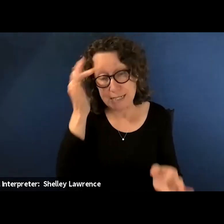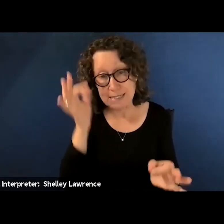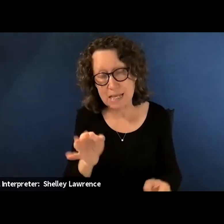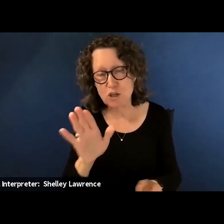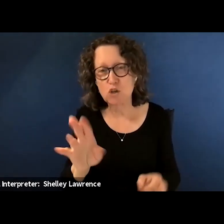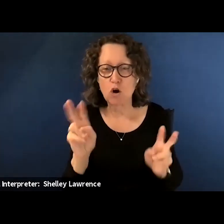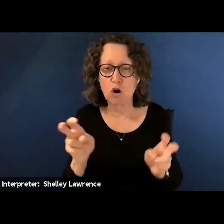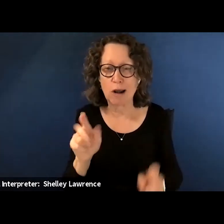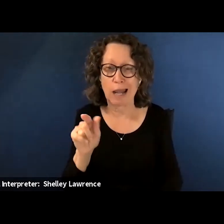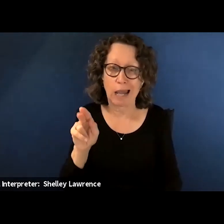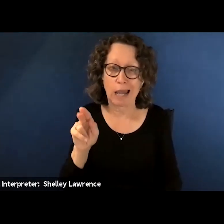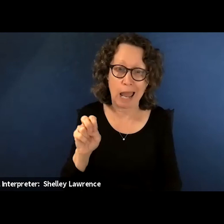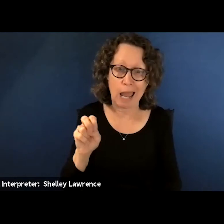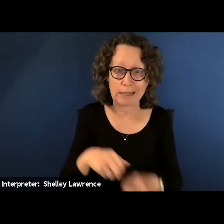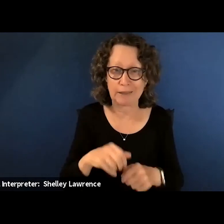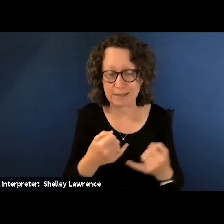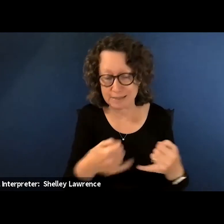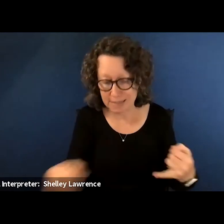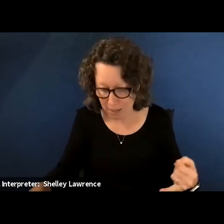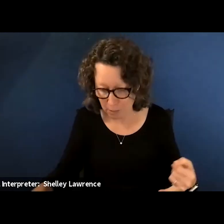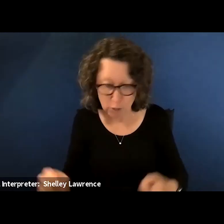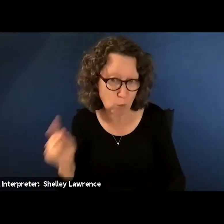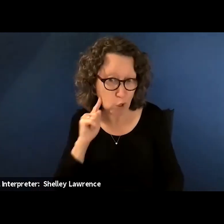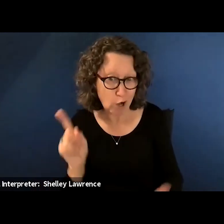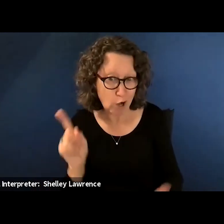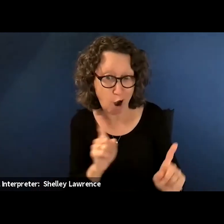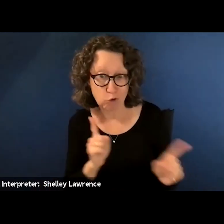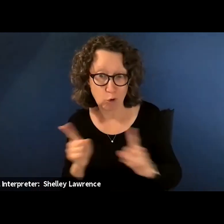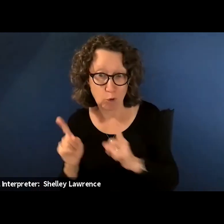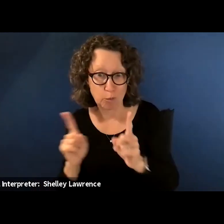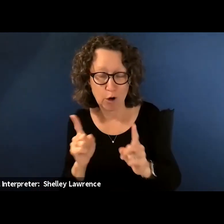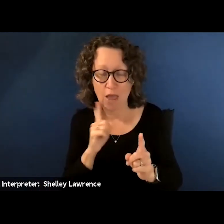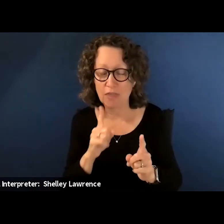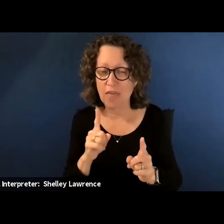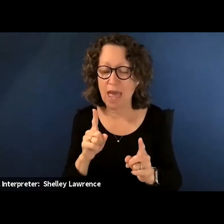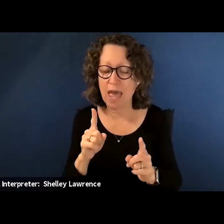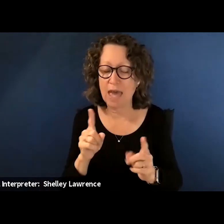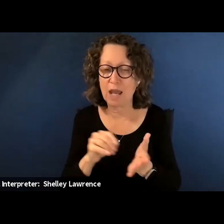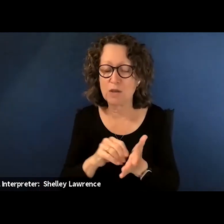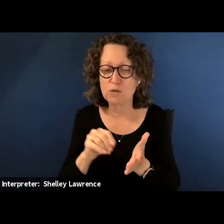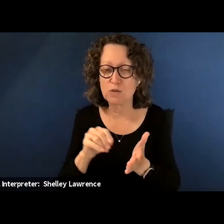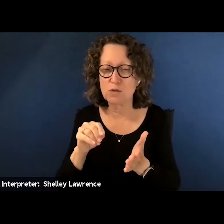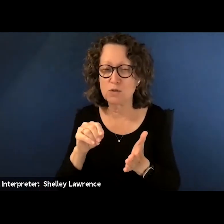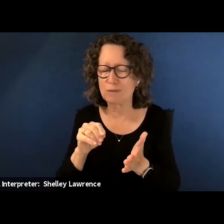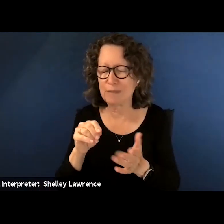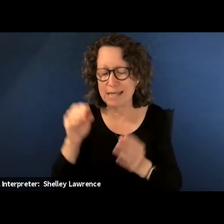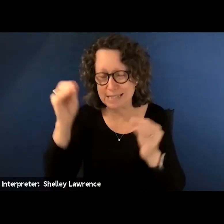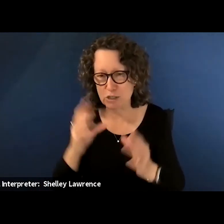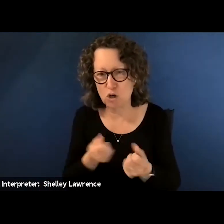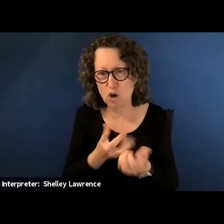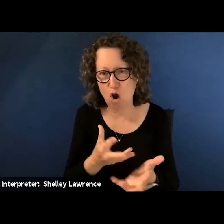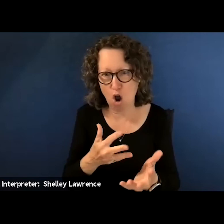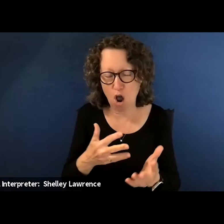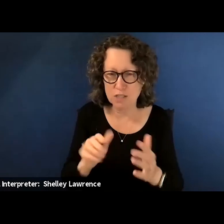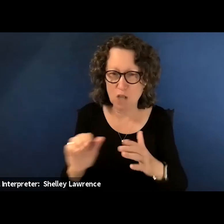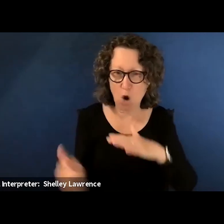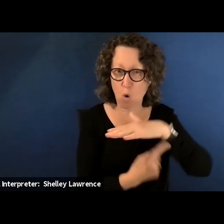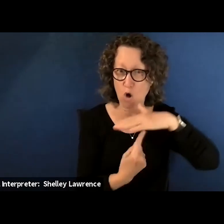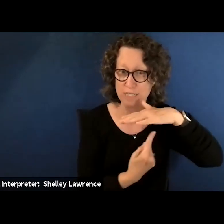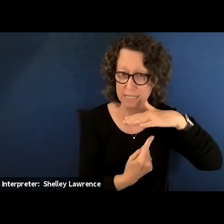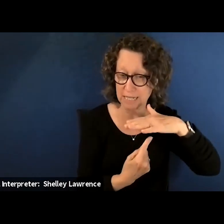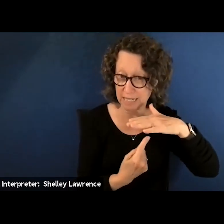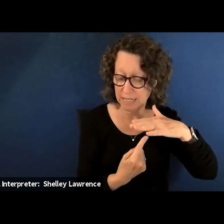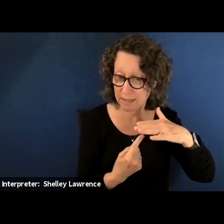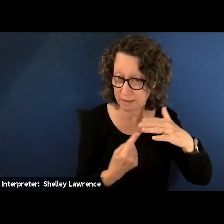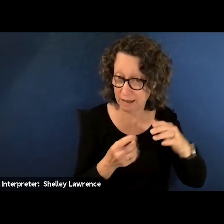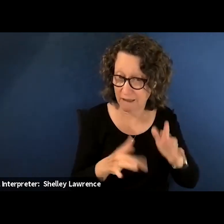quote, line in the sand, was when you heard a rumor that a teacher caused a quarantine event at a local school. Did you have evidence that there was